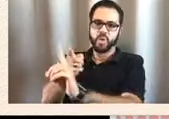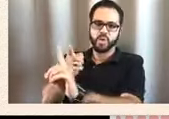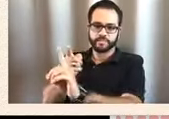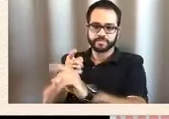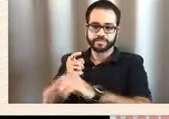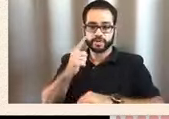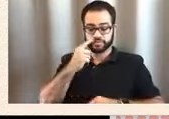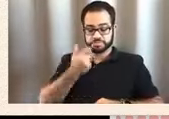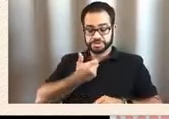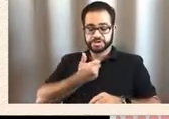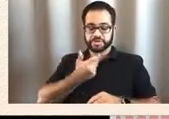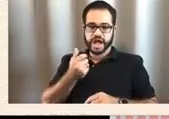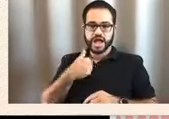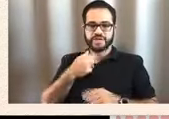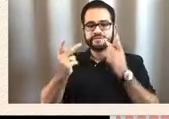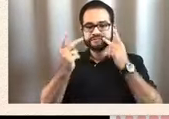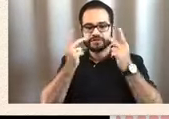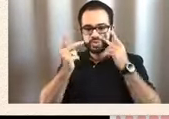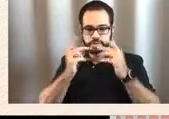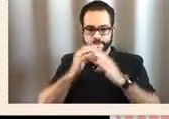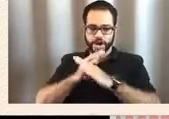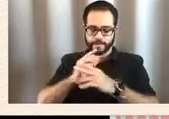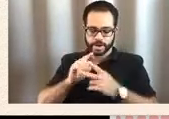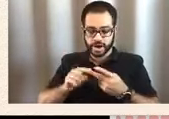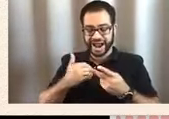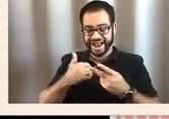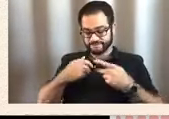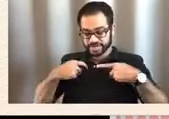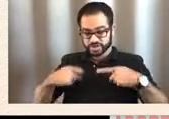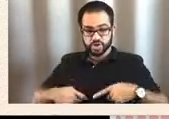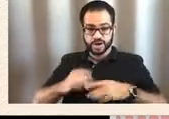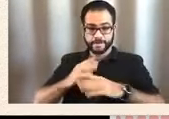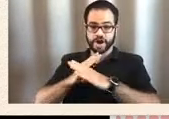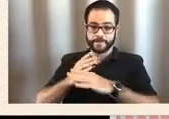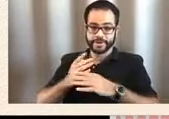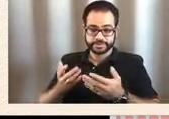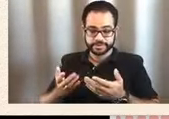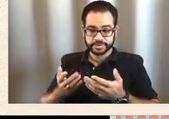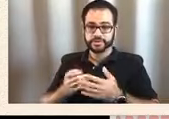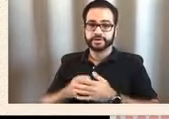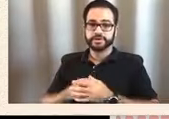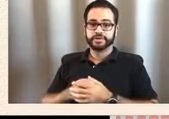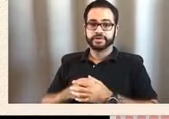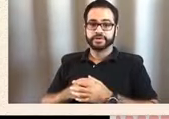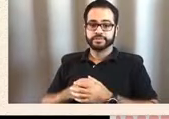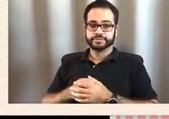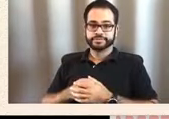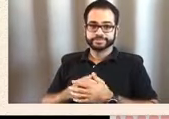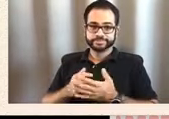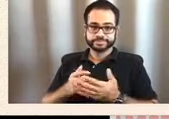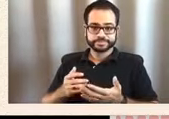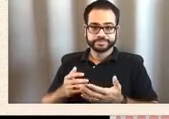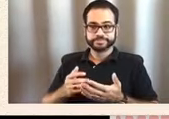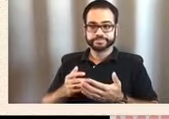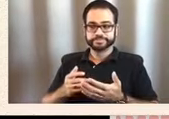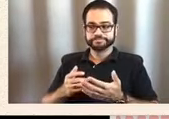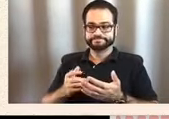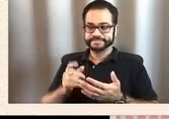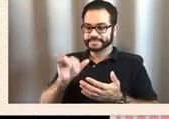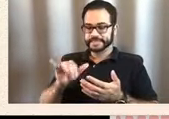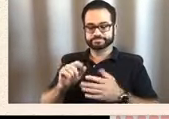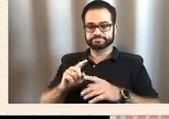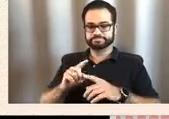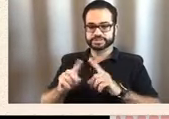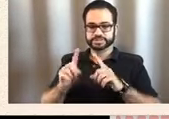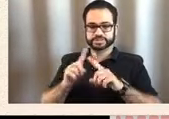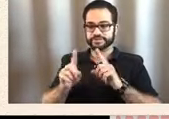I have a physical impairment. Um, you know, it just are ways that I